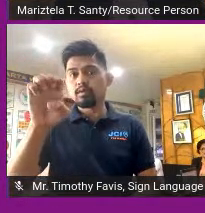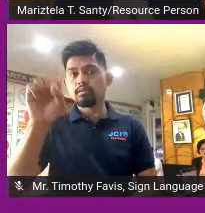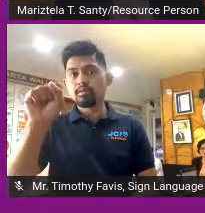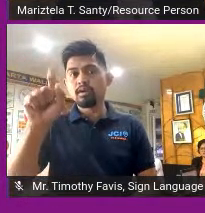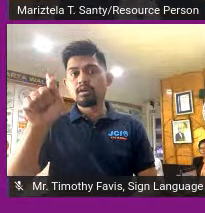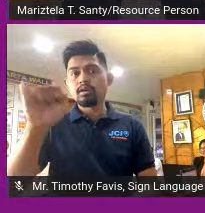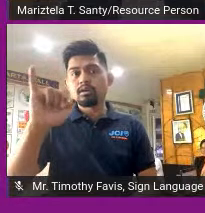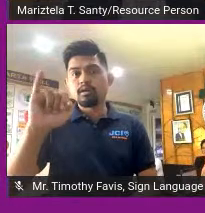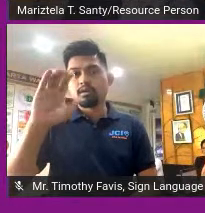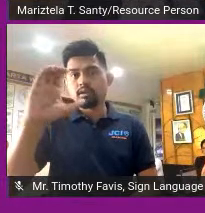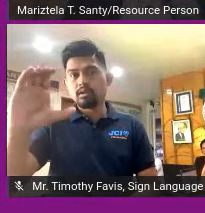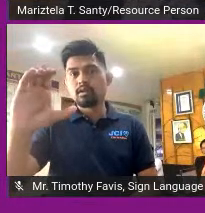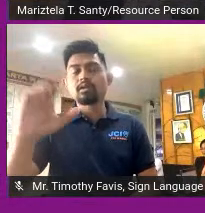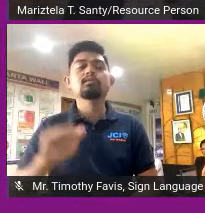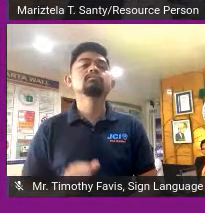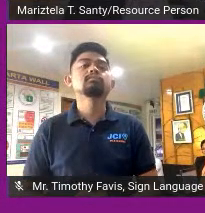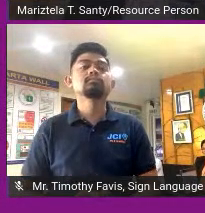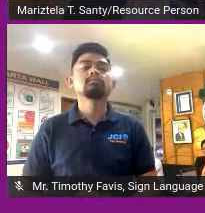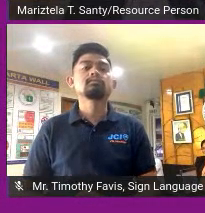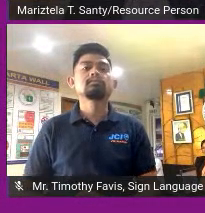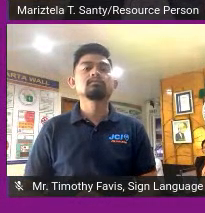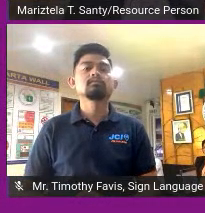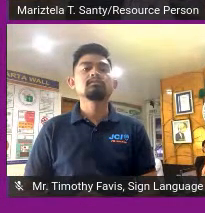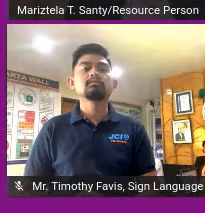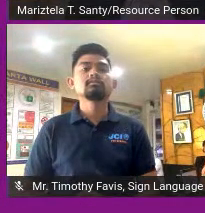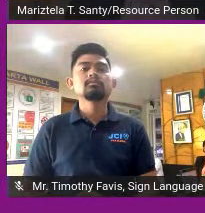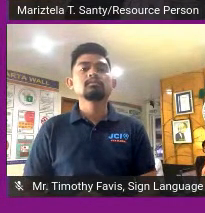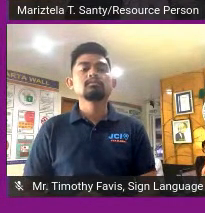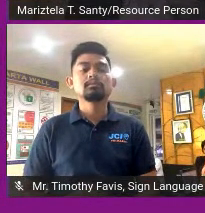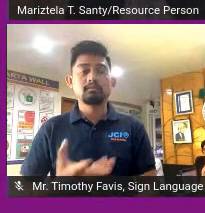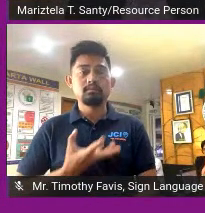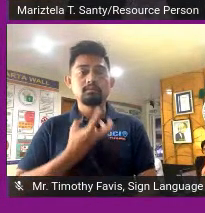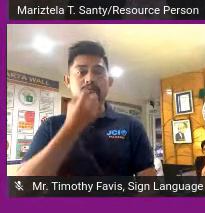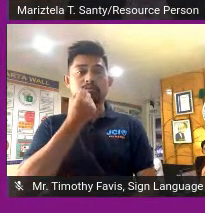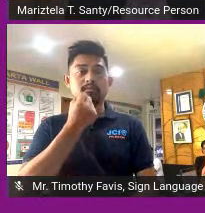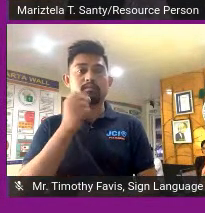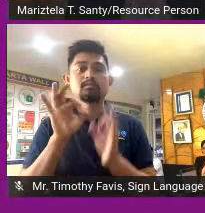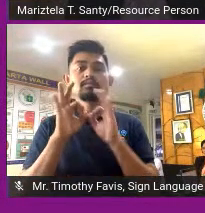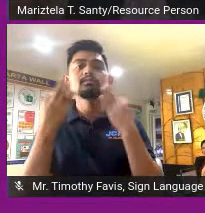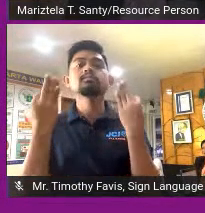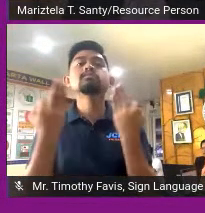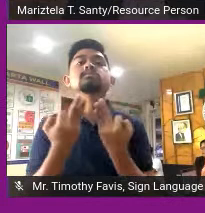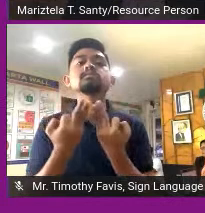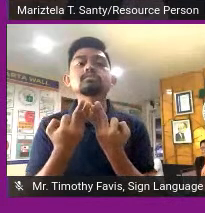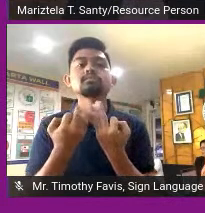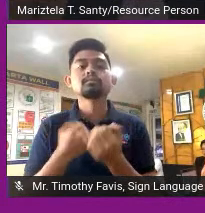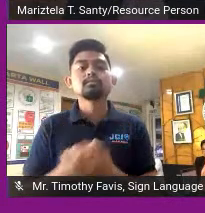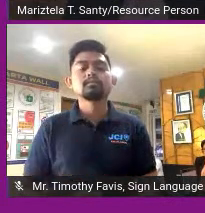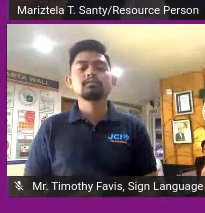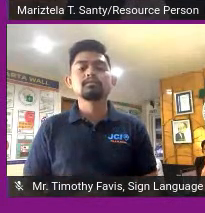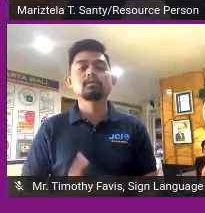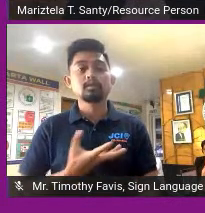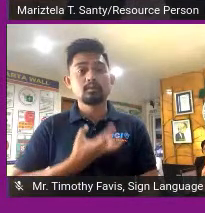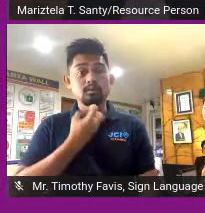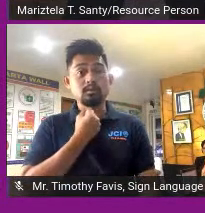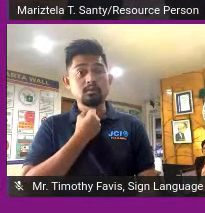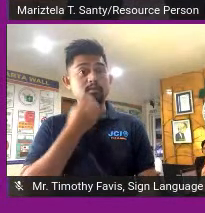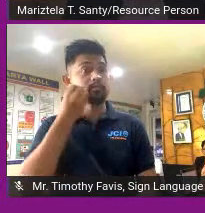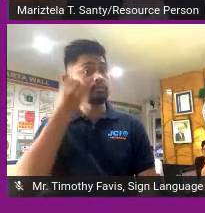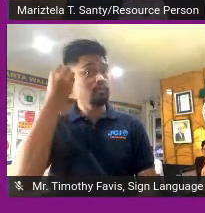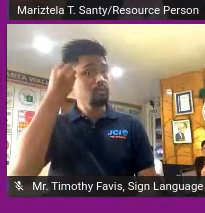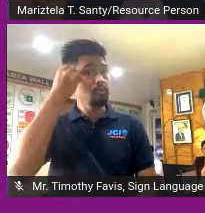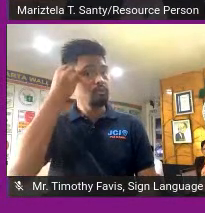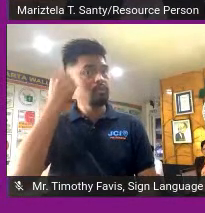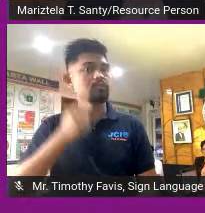is present, our own family or our own home.